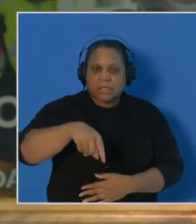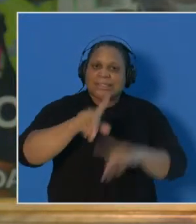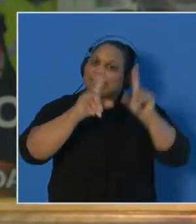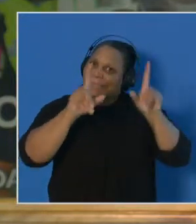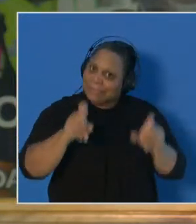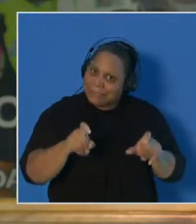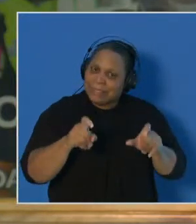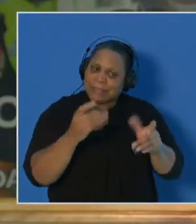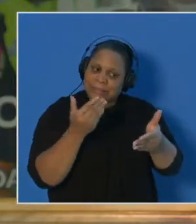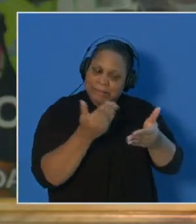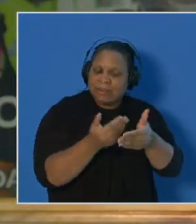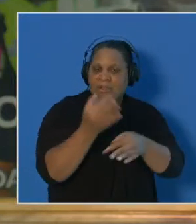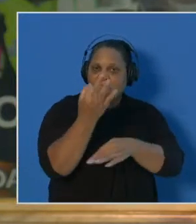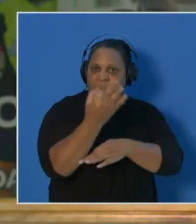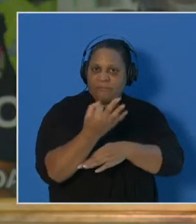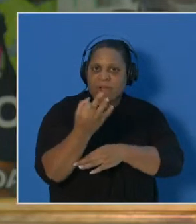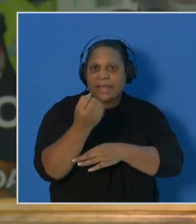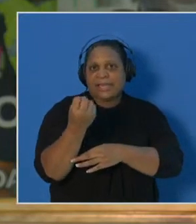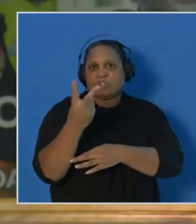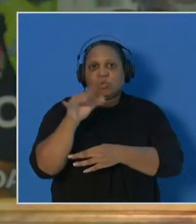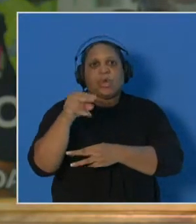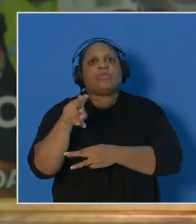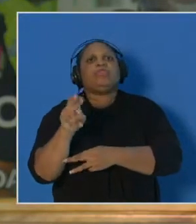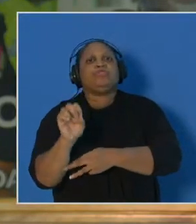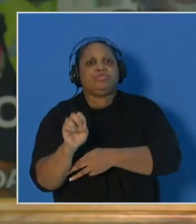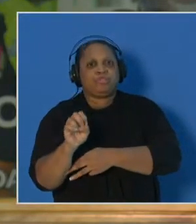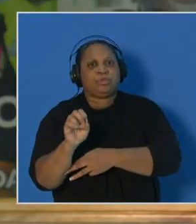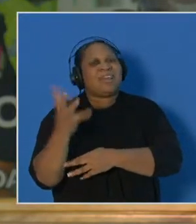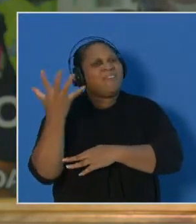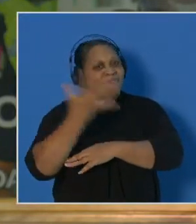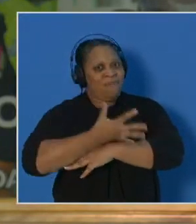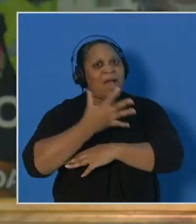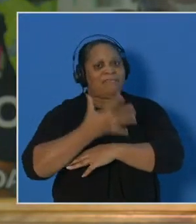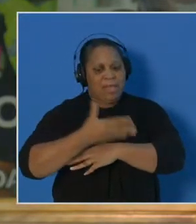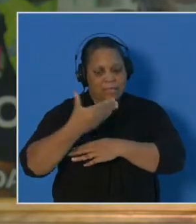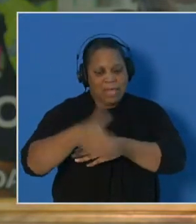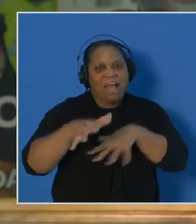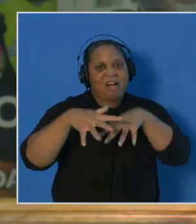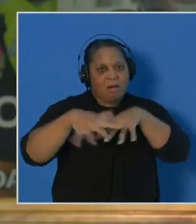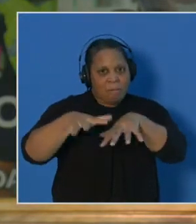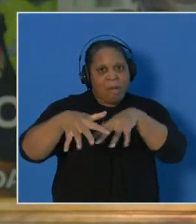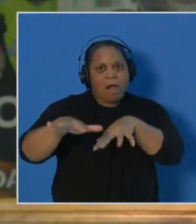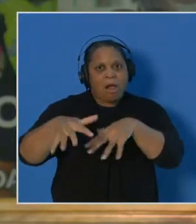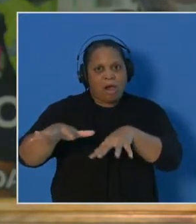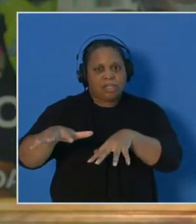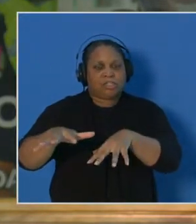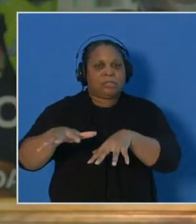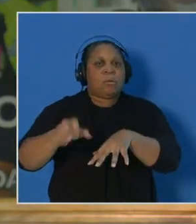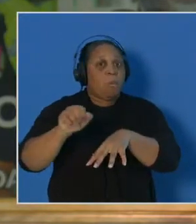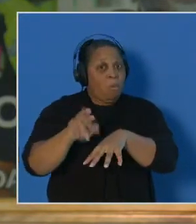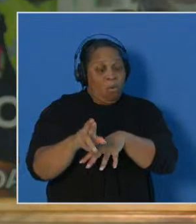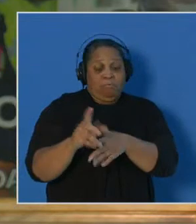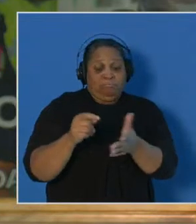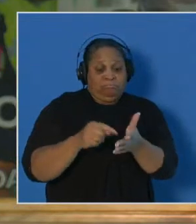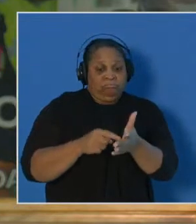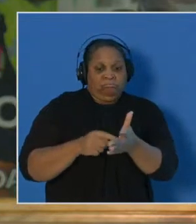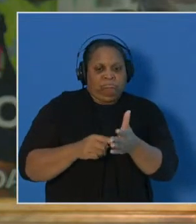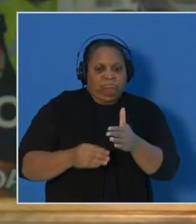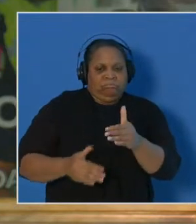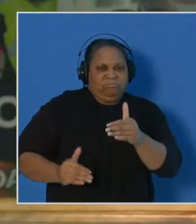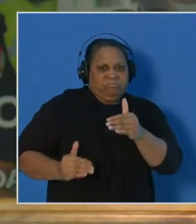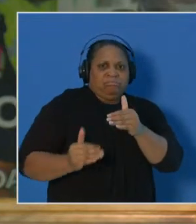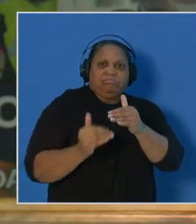by Friday, the 12th of June, which represents 5 days after the march, or subsequently, as this will maximize